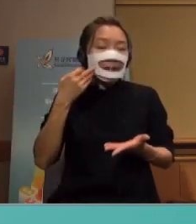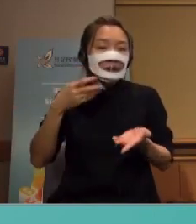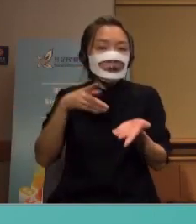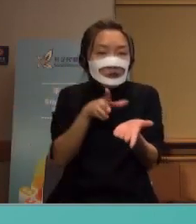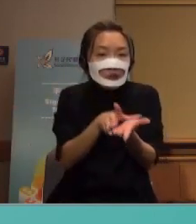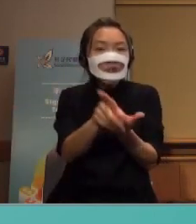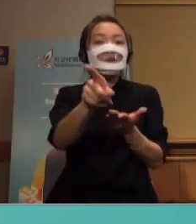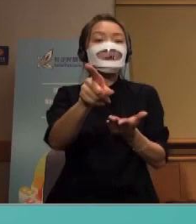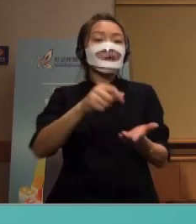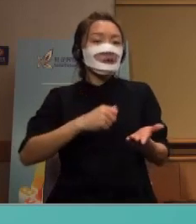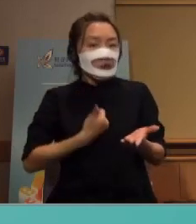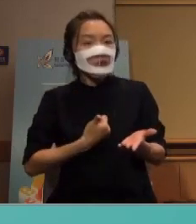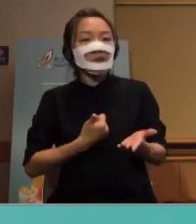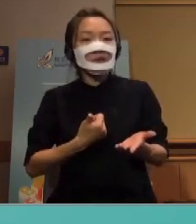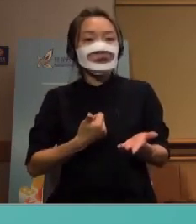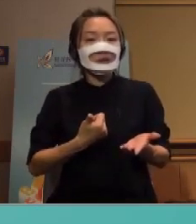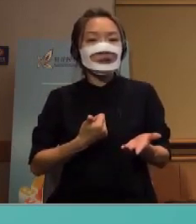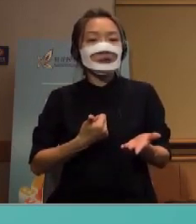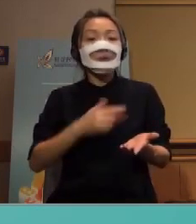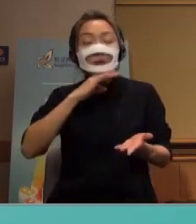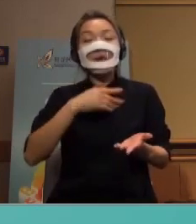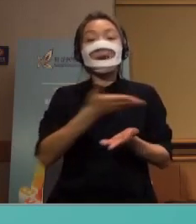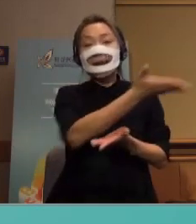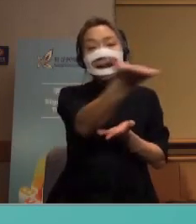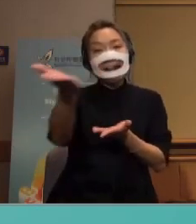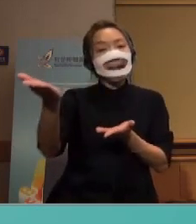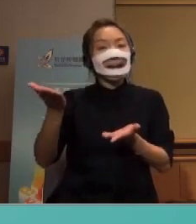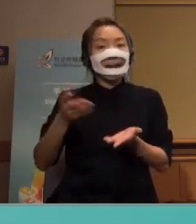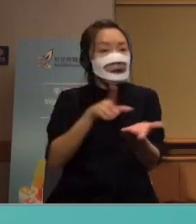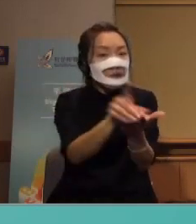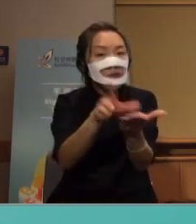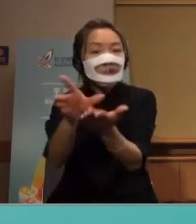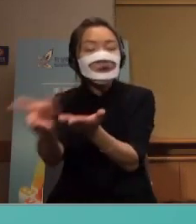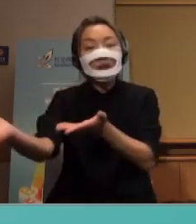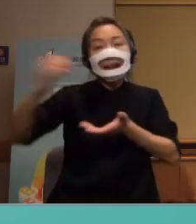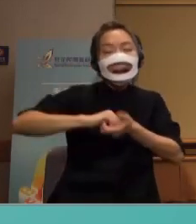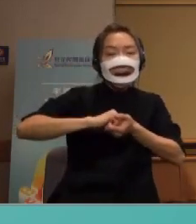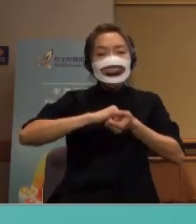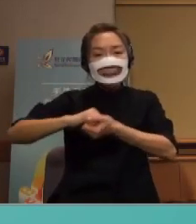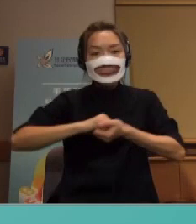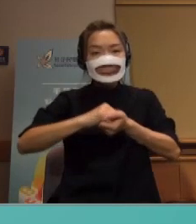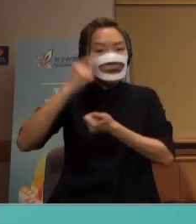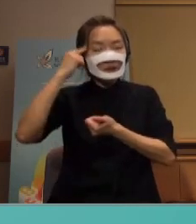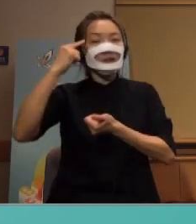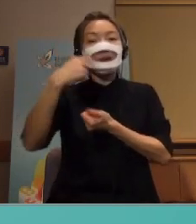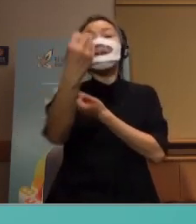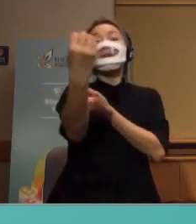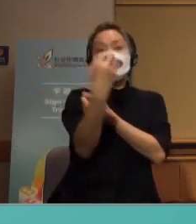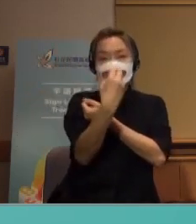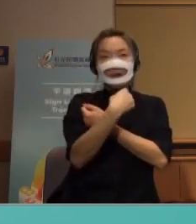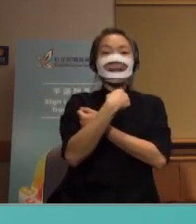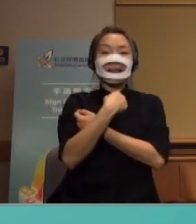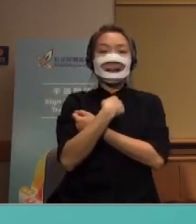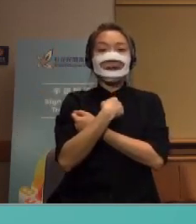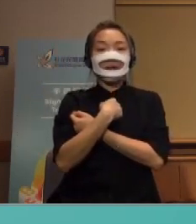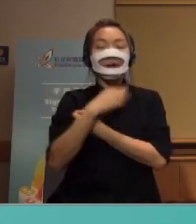feel free to join us and let their children to understand more about the Web3 and the Metaverse. Because the youth is the future, right?